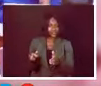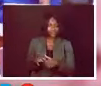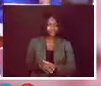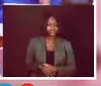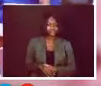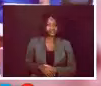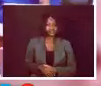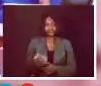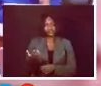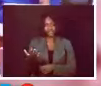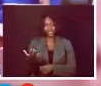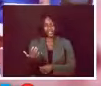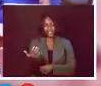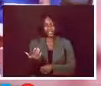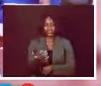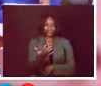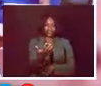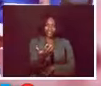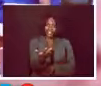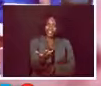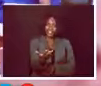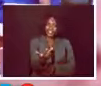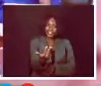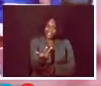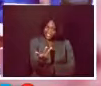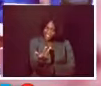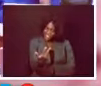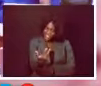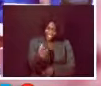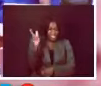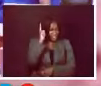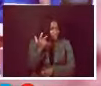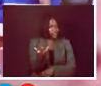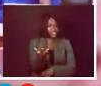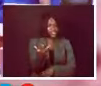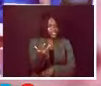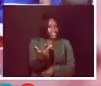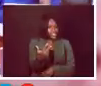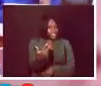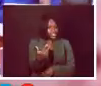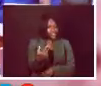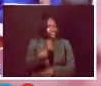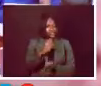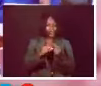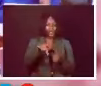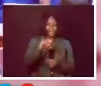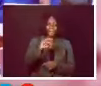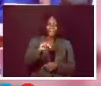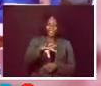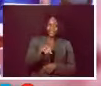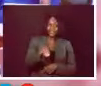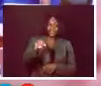by 13, when I'm talking about 13, I want all of us to listen very carefully. When I talk about 13, I'm talking about Pan-Africa 5